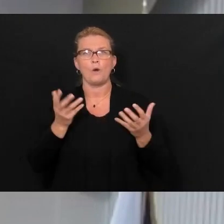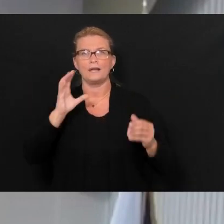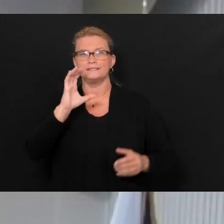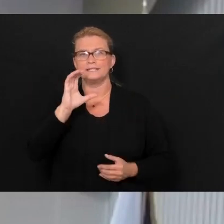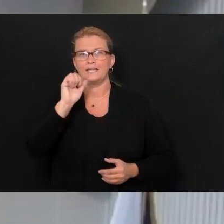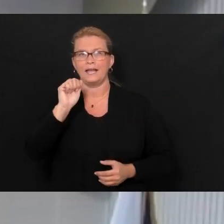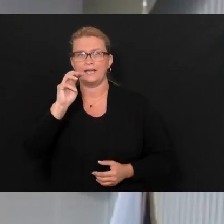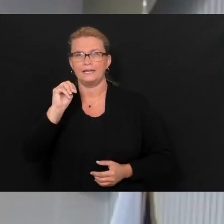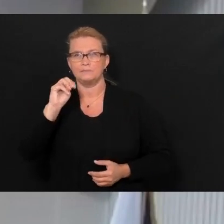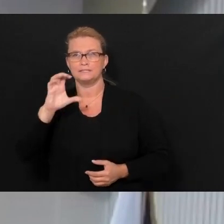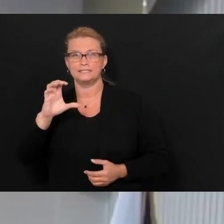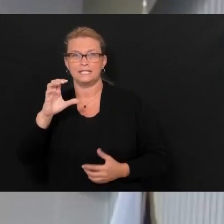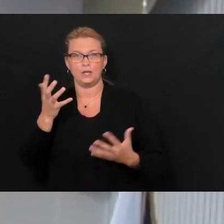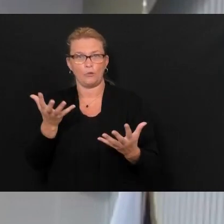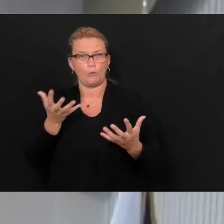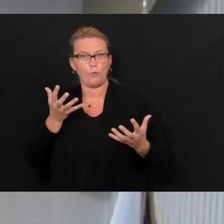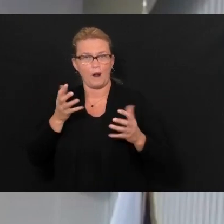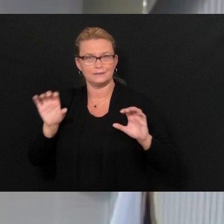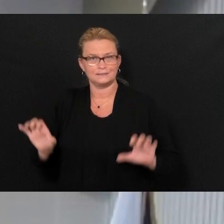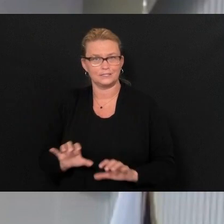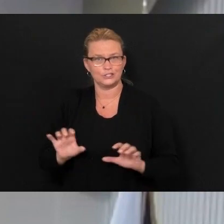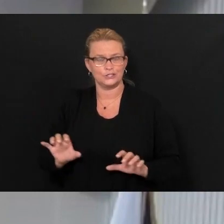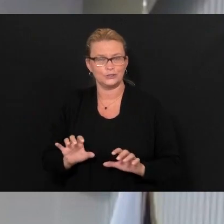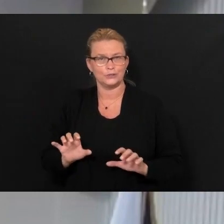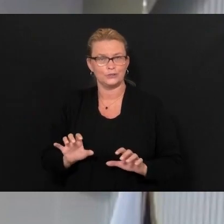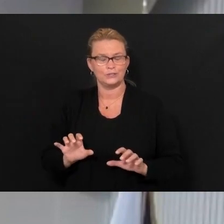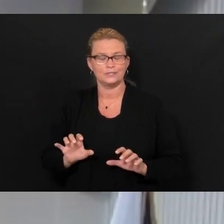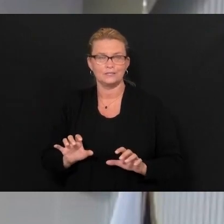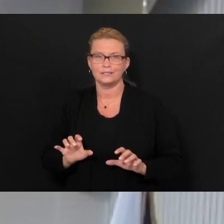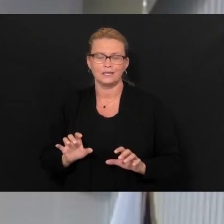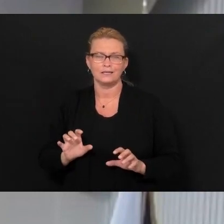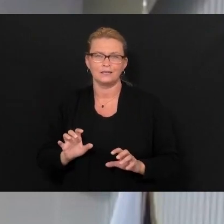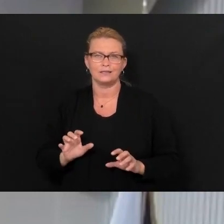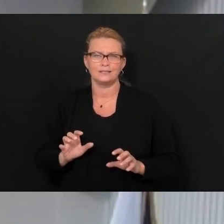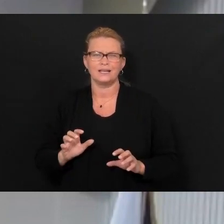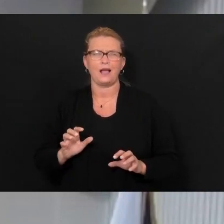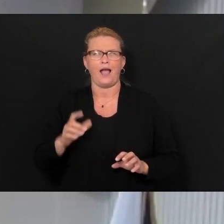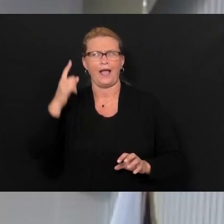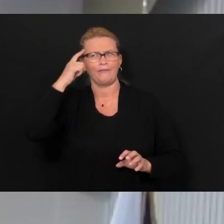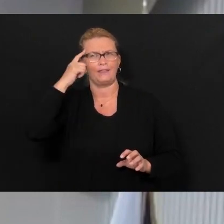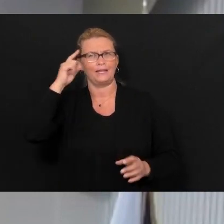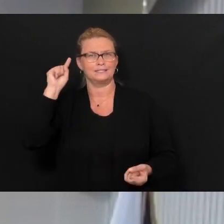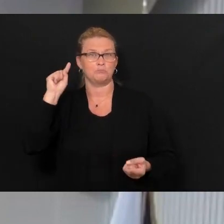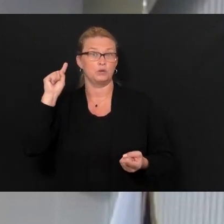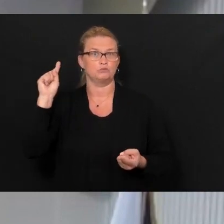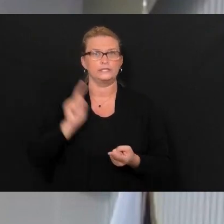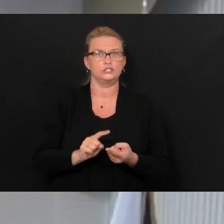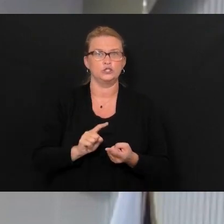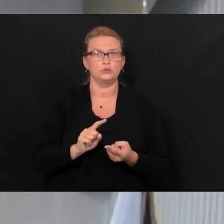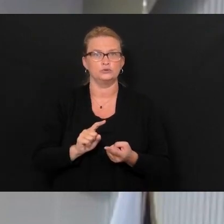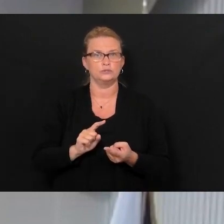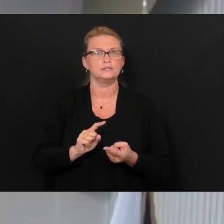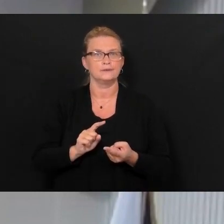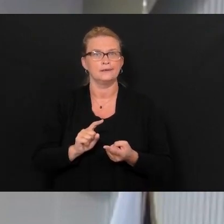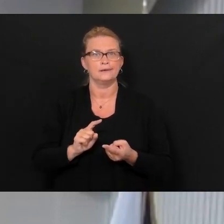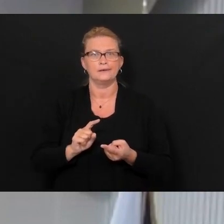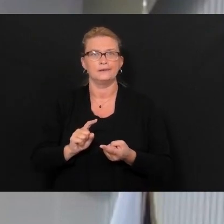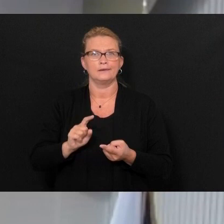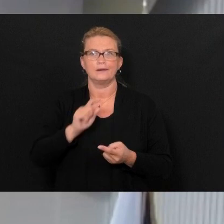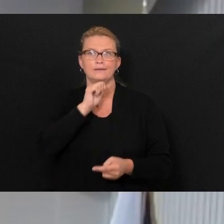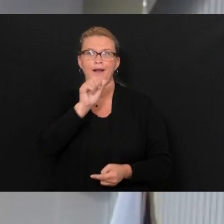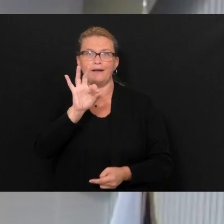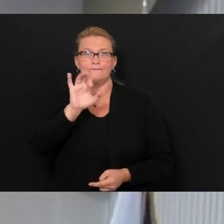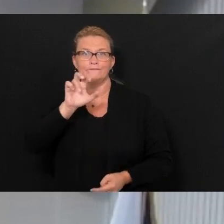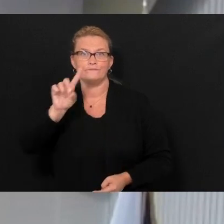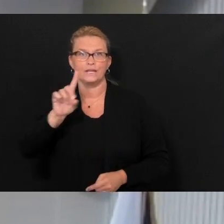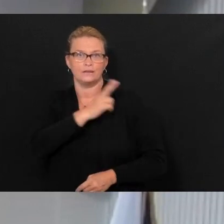is looking to do at CMC, which is something much reduced in scale to assist them in terms of